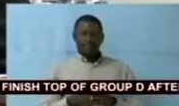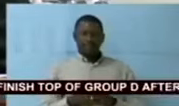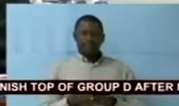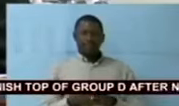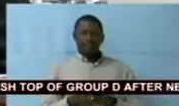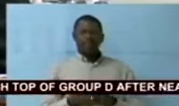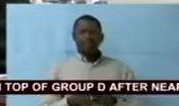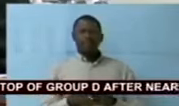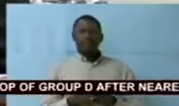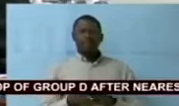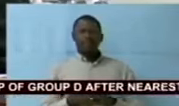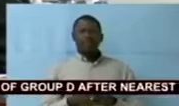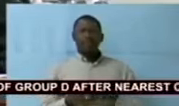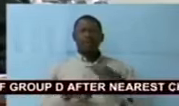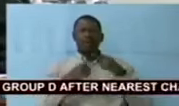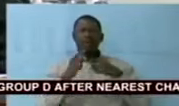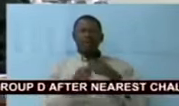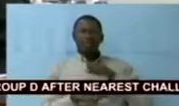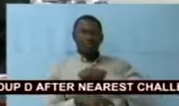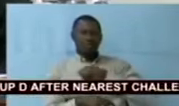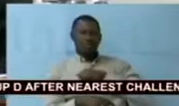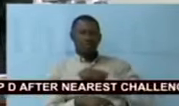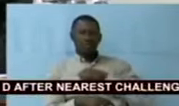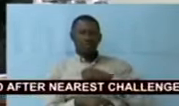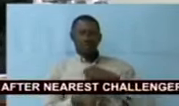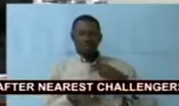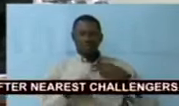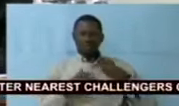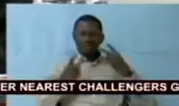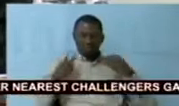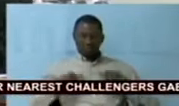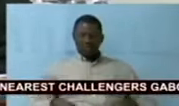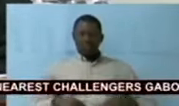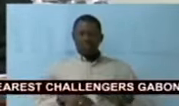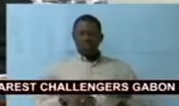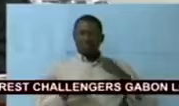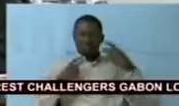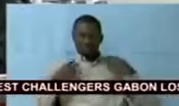about his personal well-being.